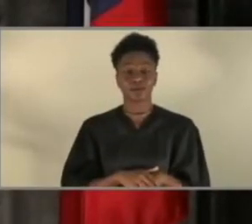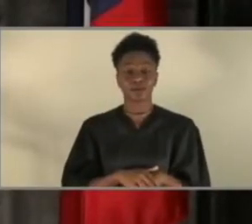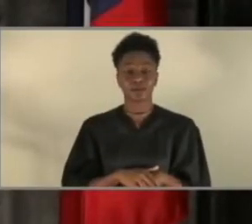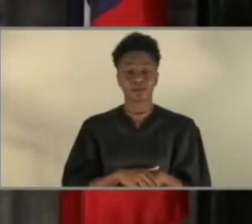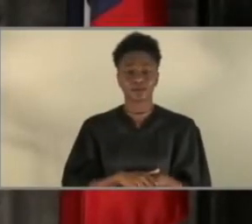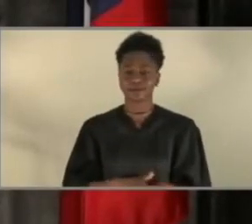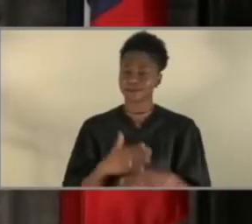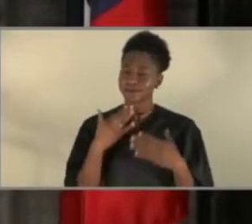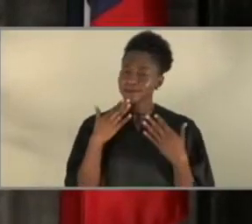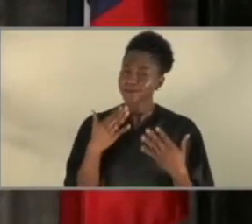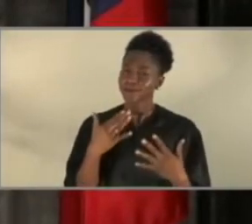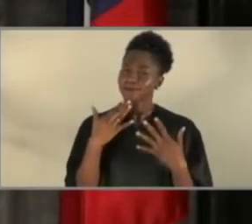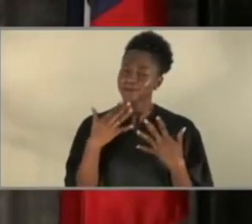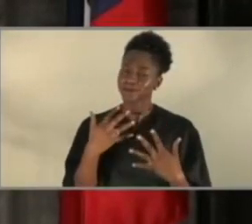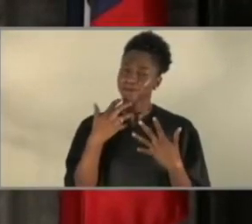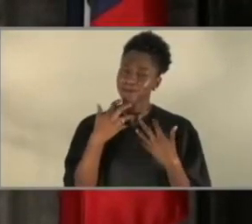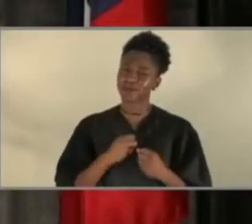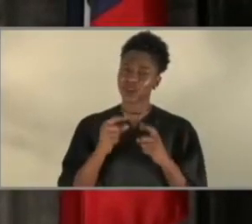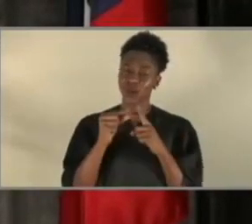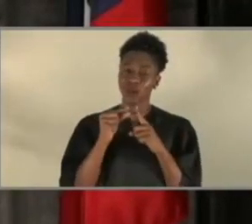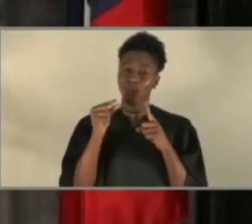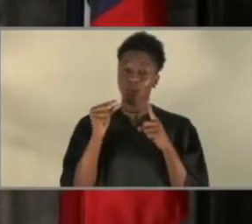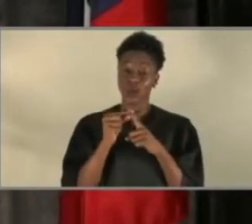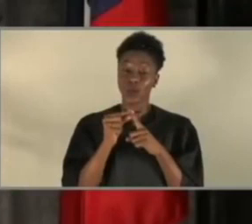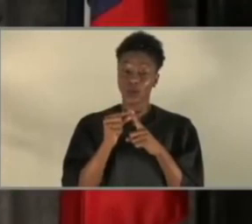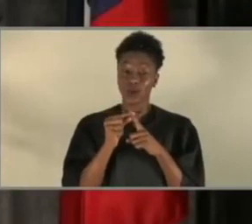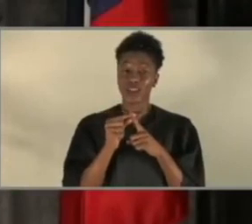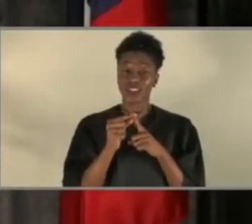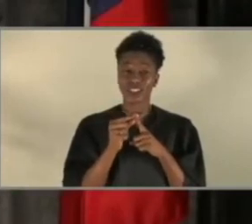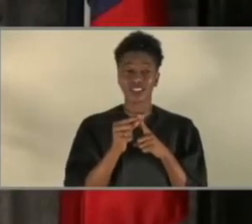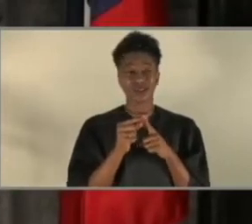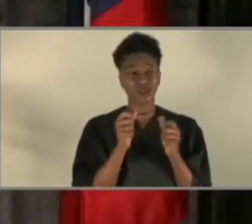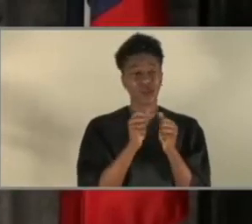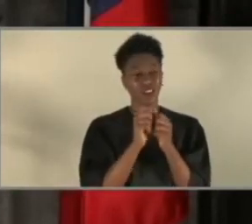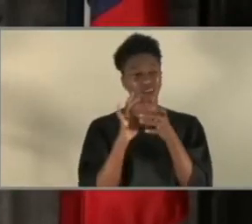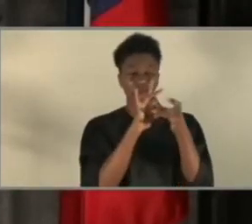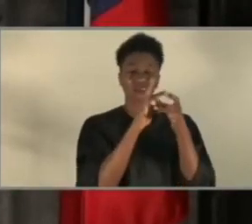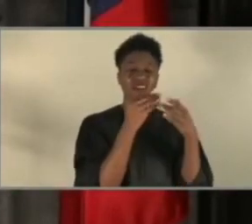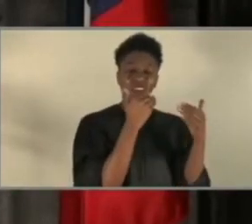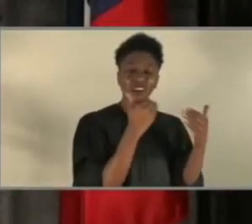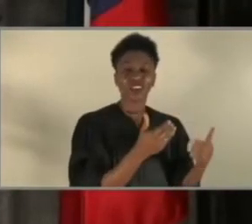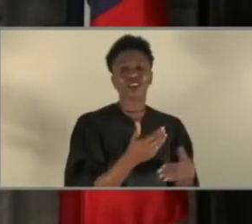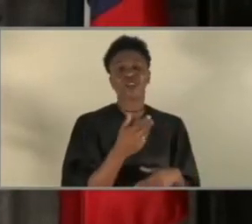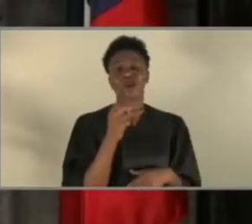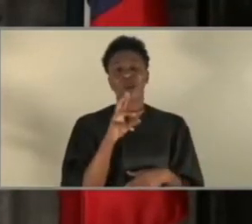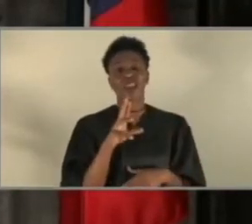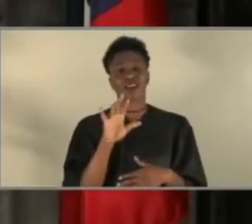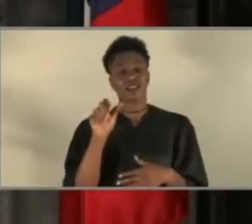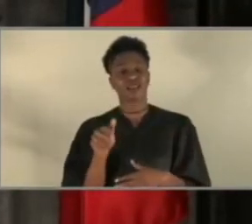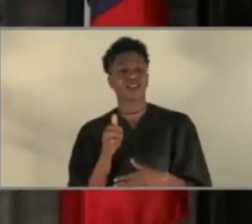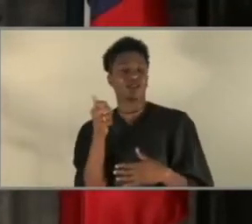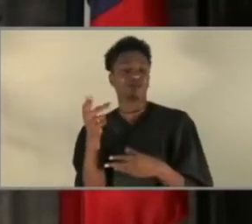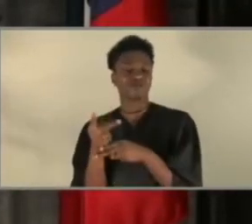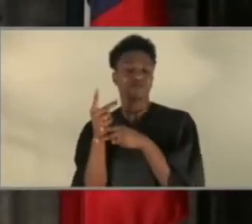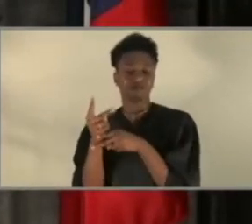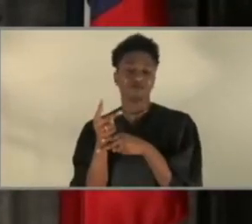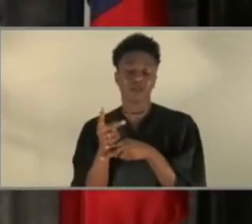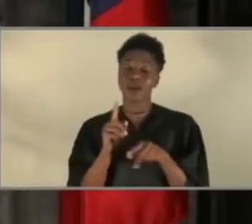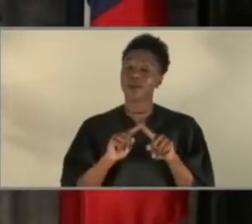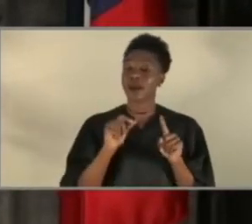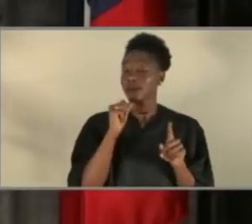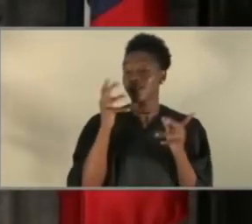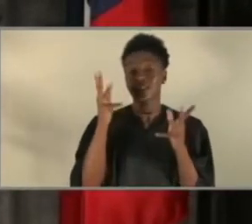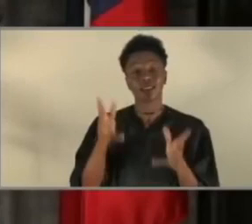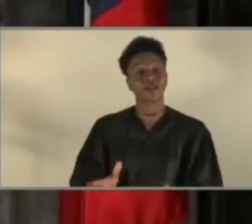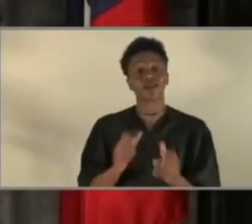Gratitude is often a word expressing thank yous and other forms of sentiment. However, I will not leave you